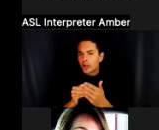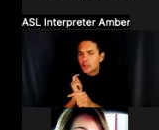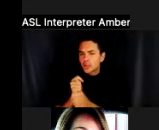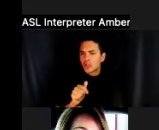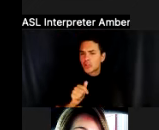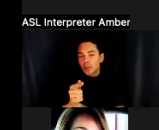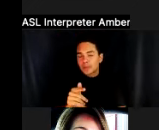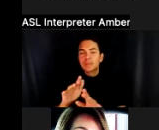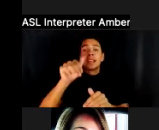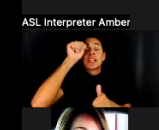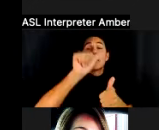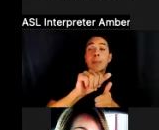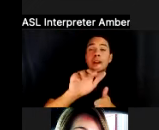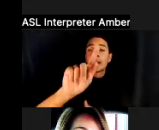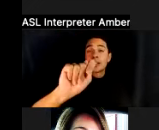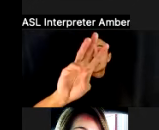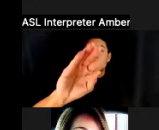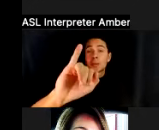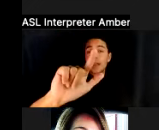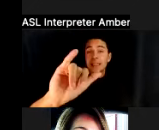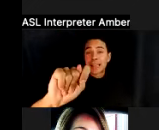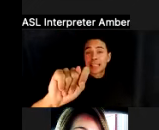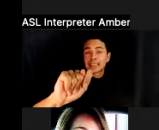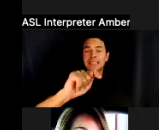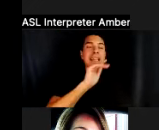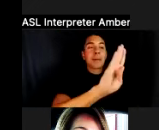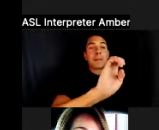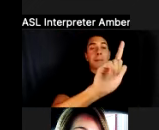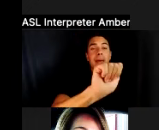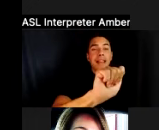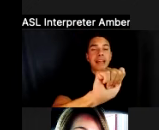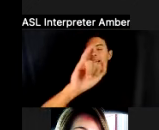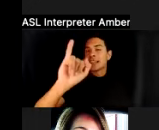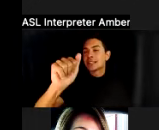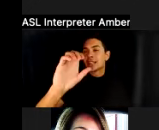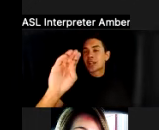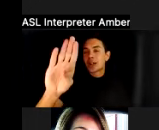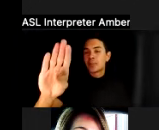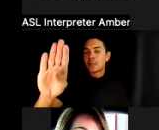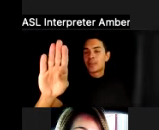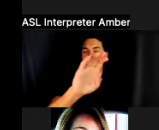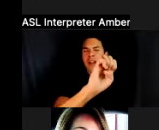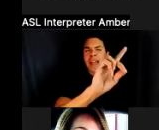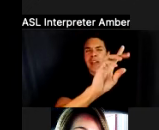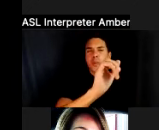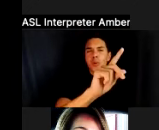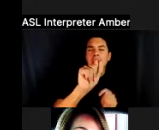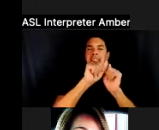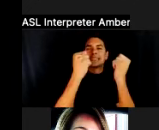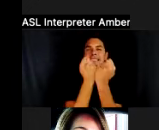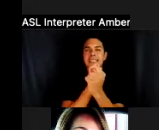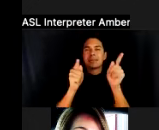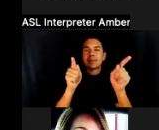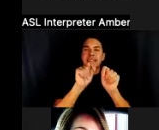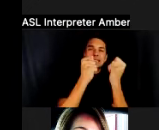it's where we sort of categorize people, right? Exactly. What's taboo? Like Britney Spears, right? Folks